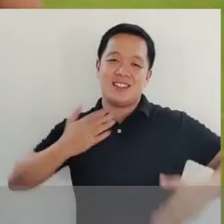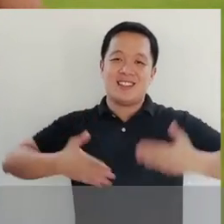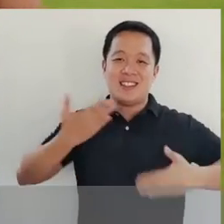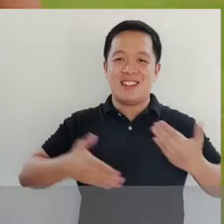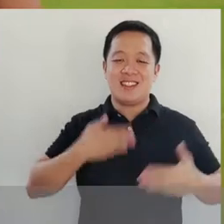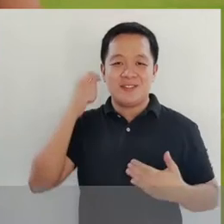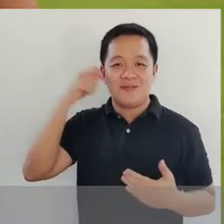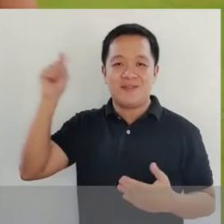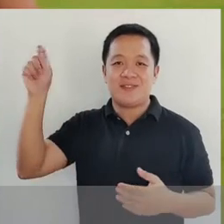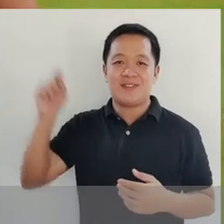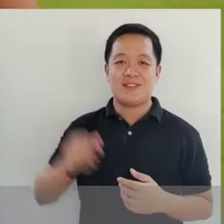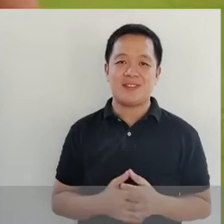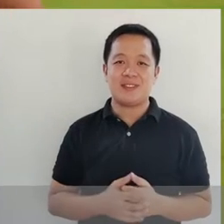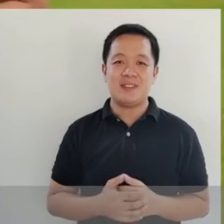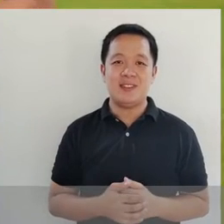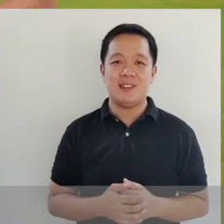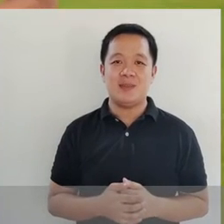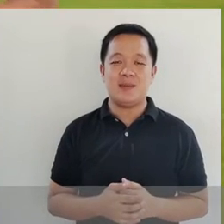tunes.